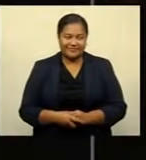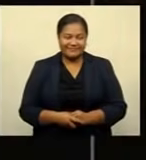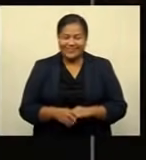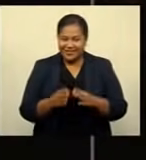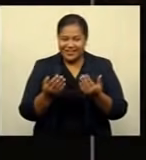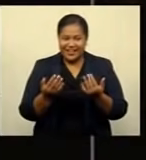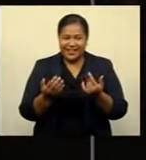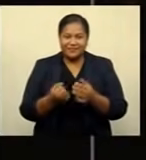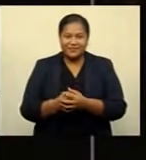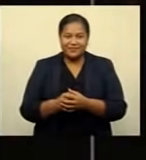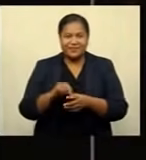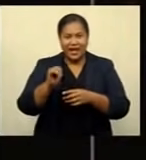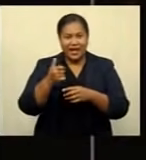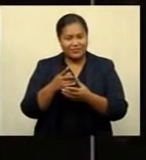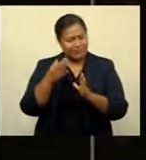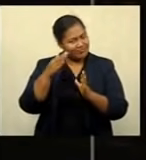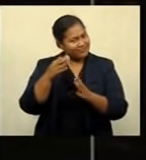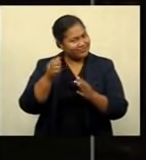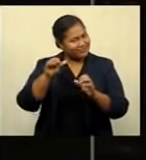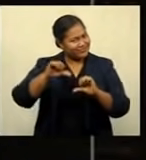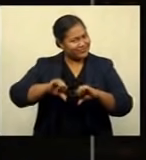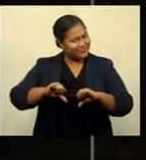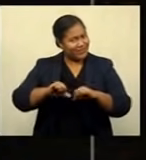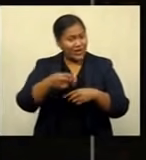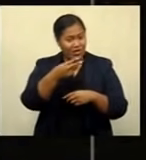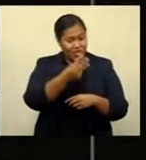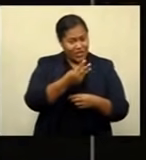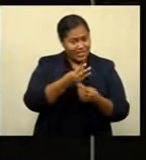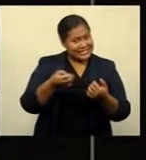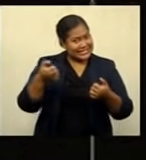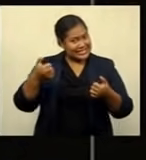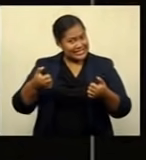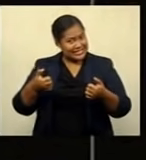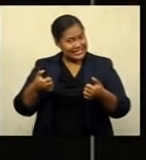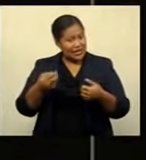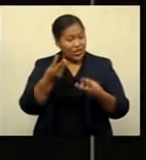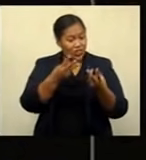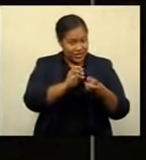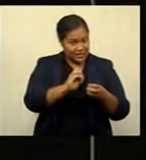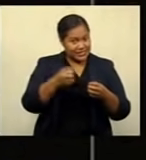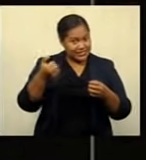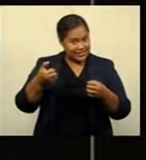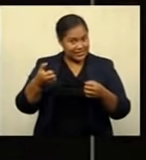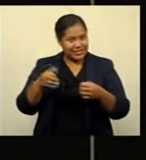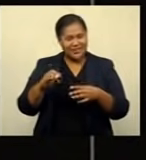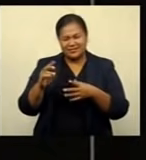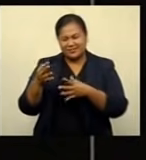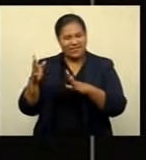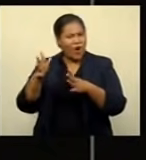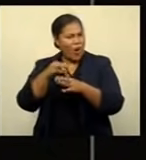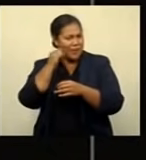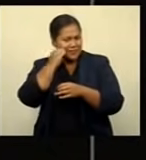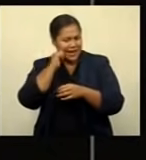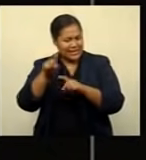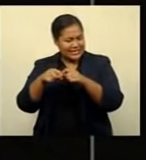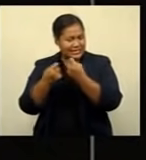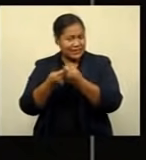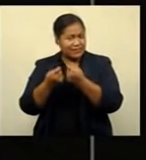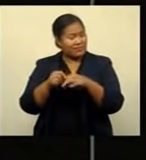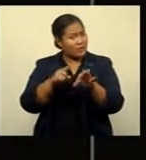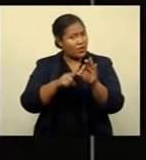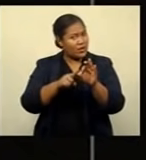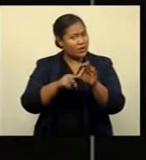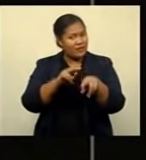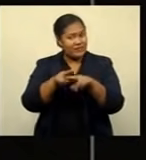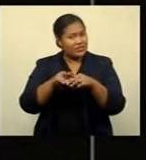Welcome back. After going down 13-60 to the All Blacks in the second test last night, the question for the Flying Fijians is